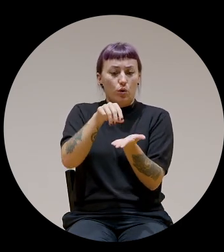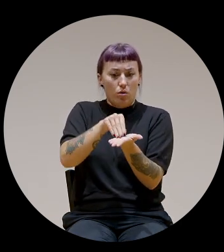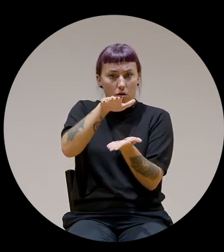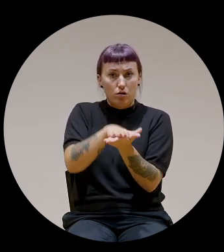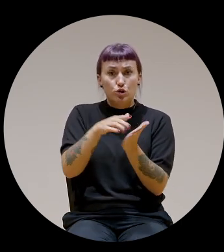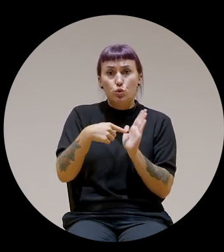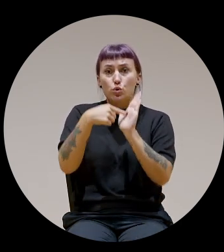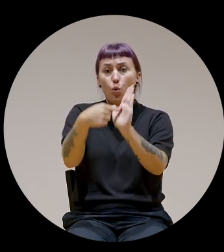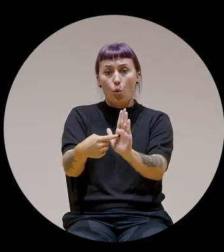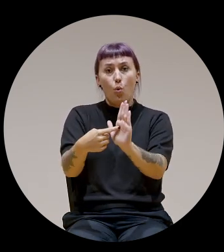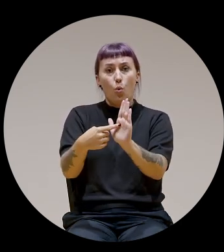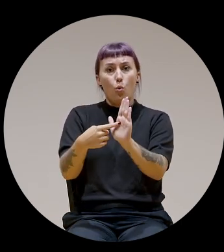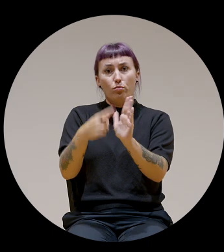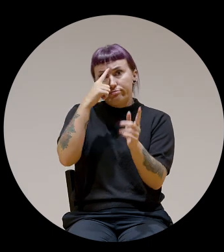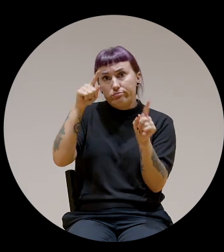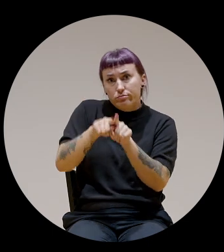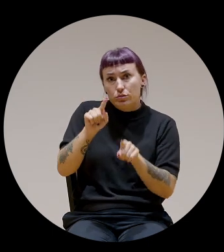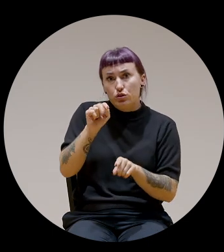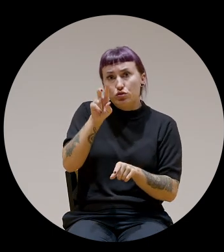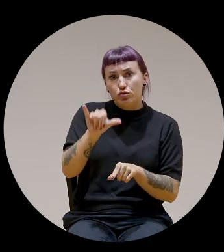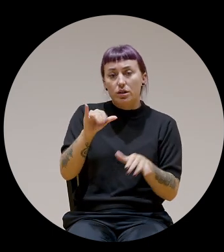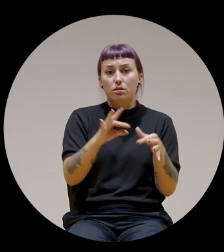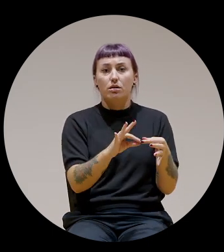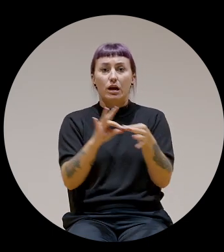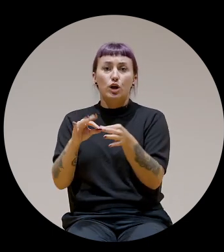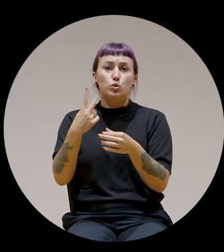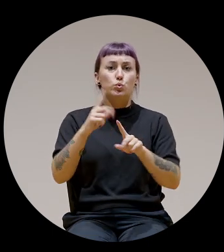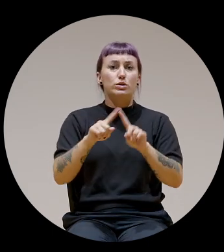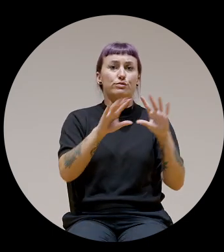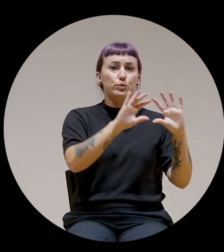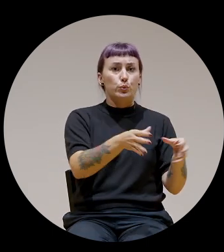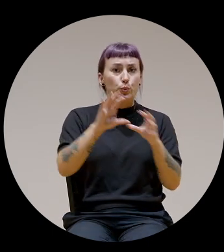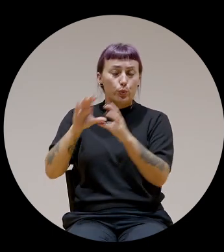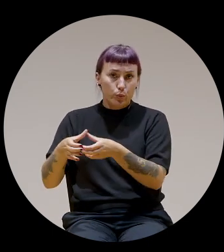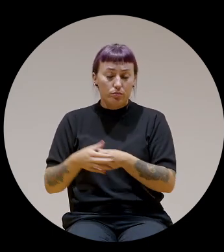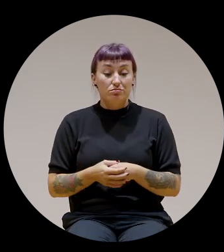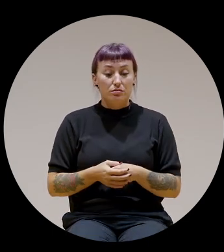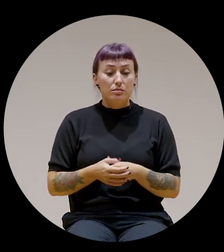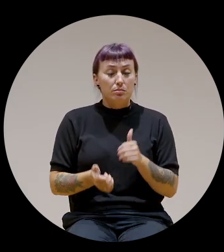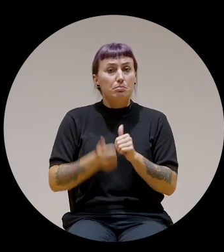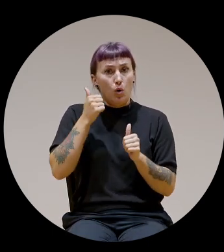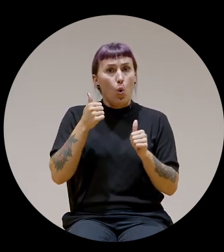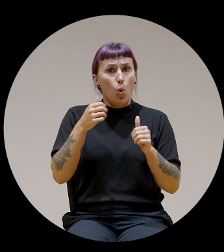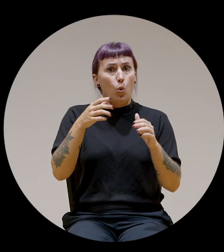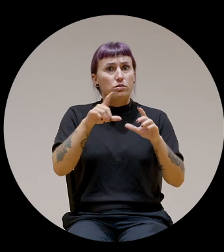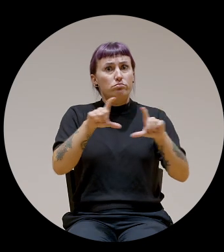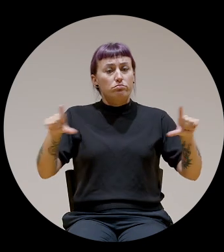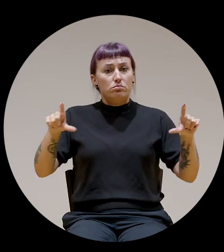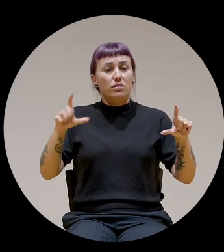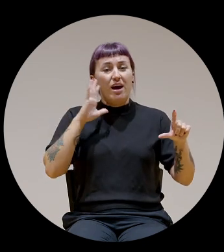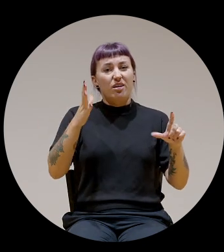that shows a treaty or a relationship between two differing groups. And most of these have